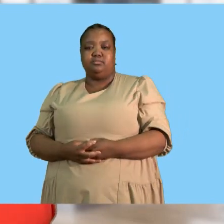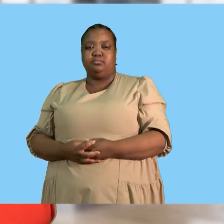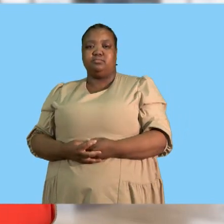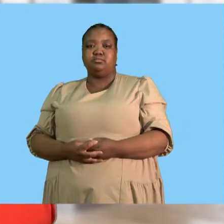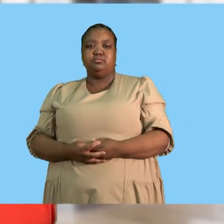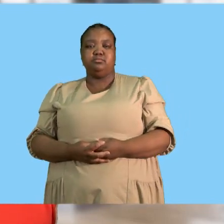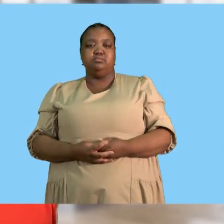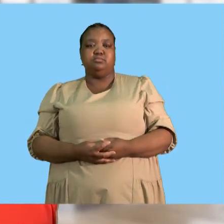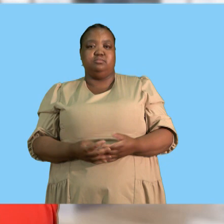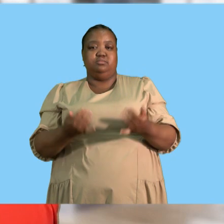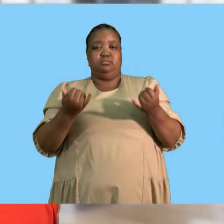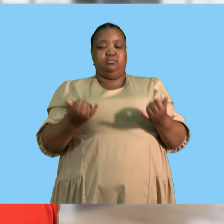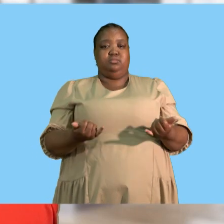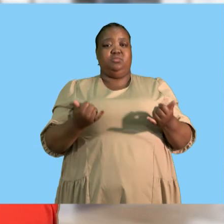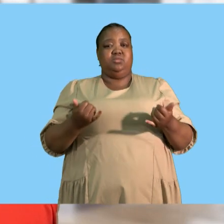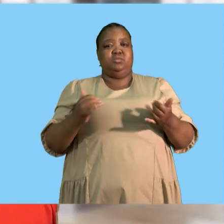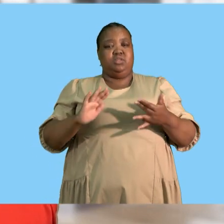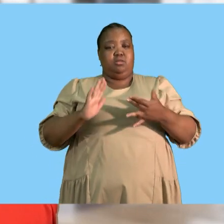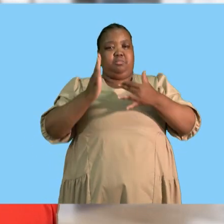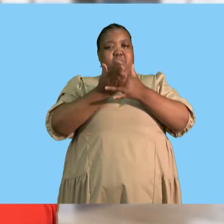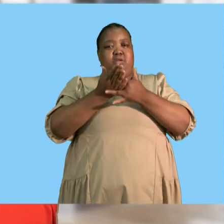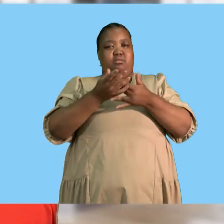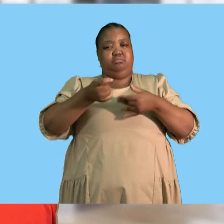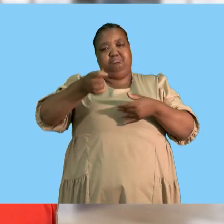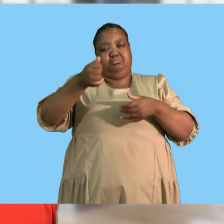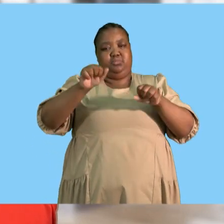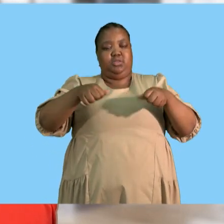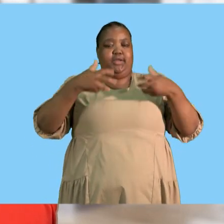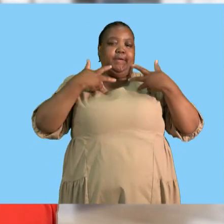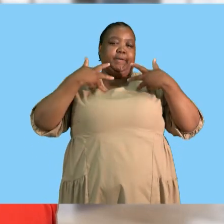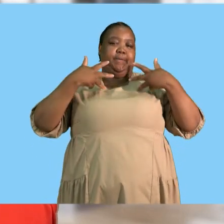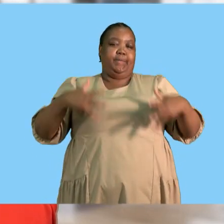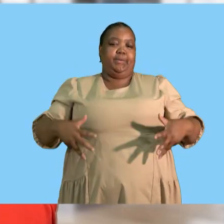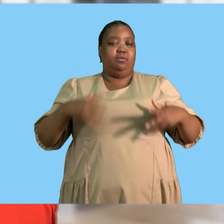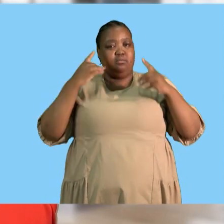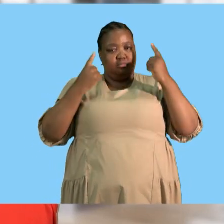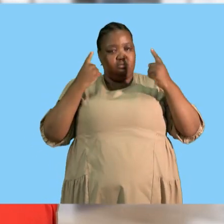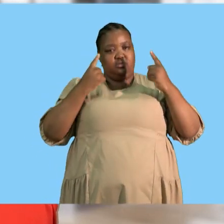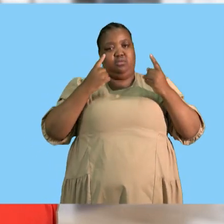Now, grade 11s, I am going to give you a small ad break to take a